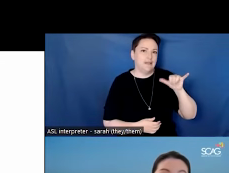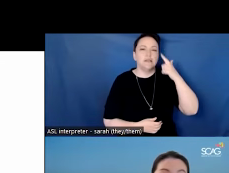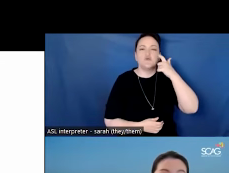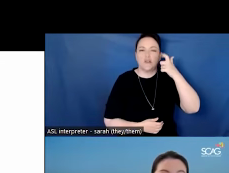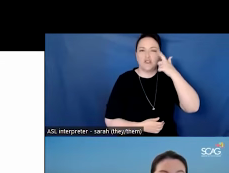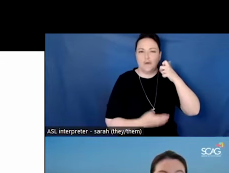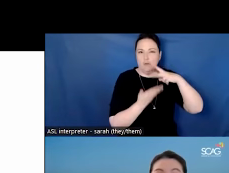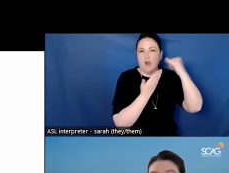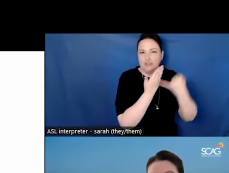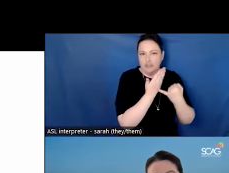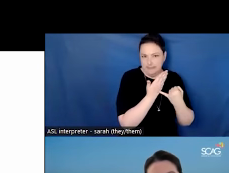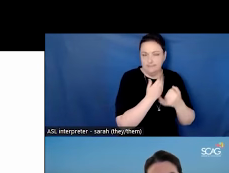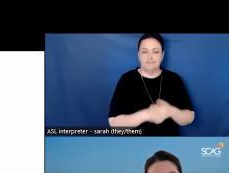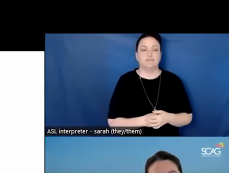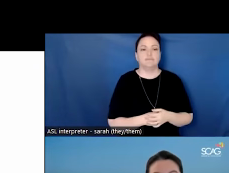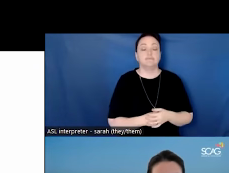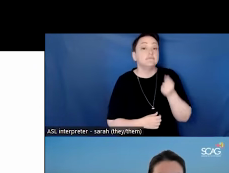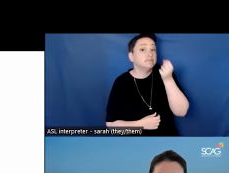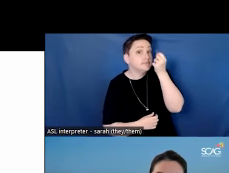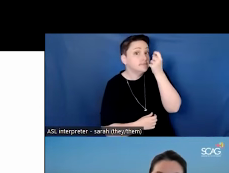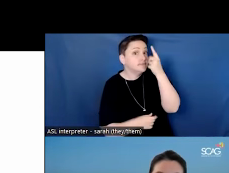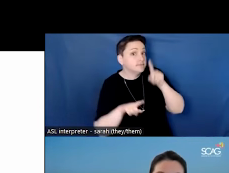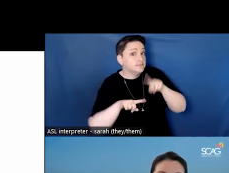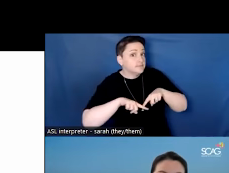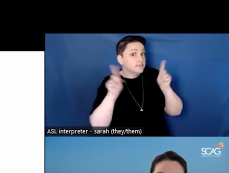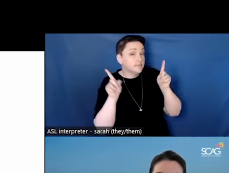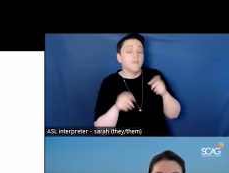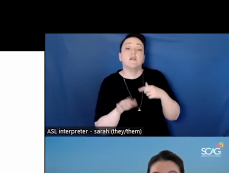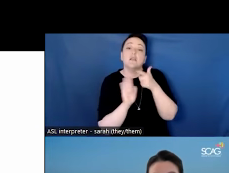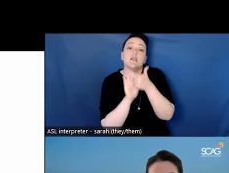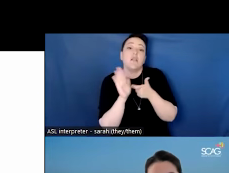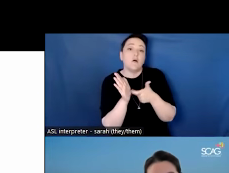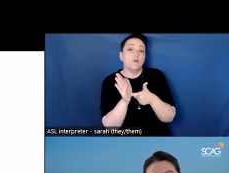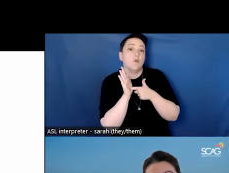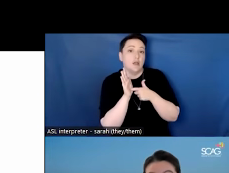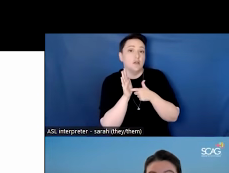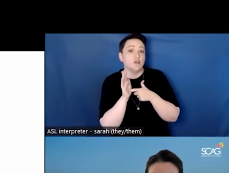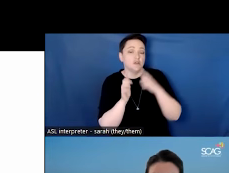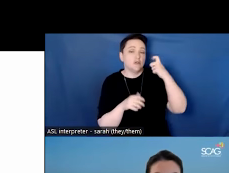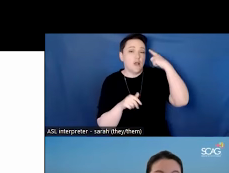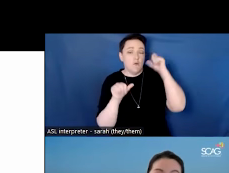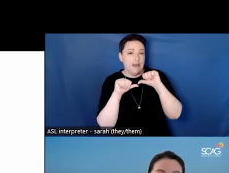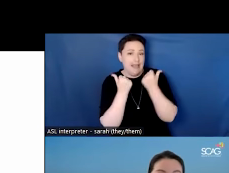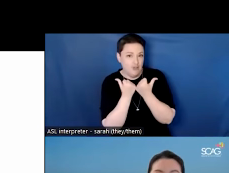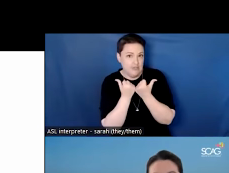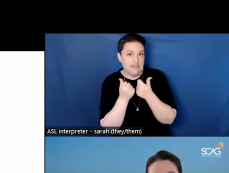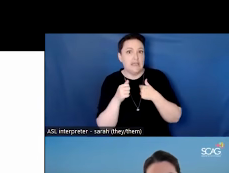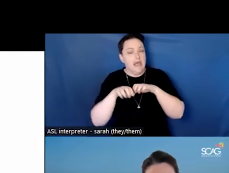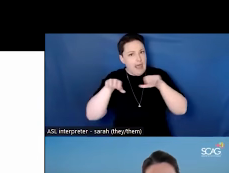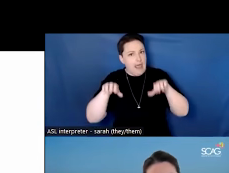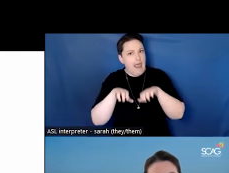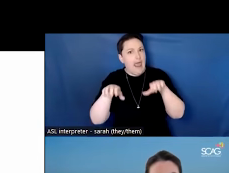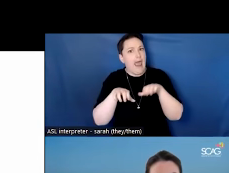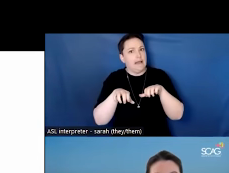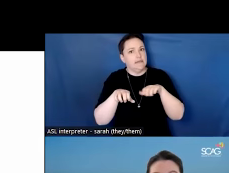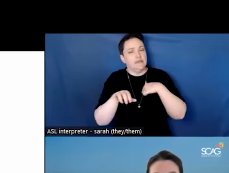contrary, where the law requires a government agency to act on a project in a set way without allowing the